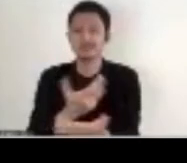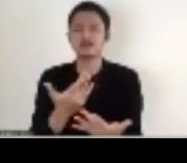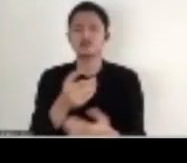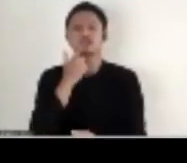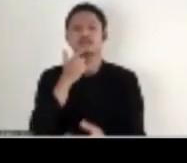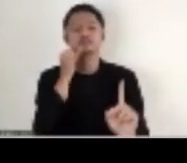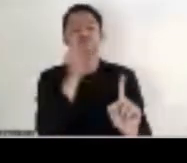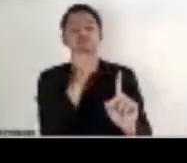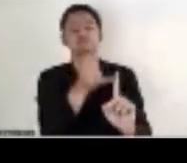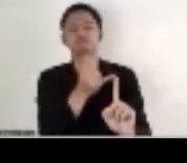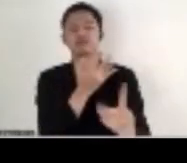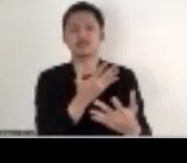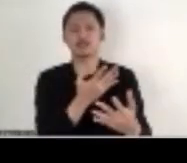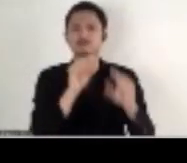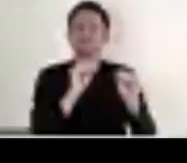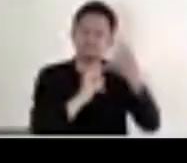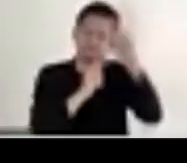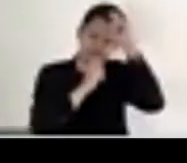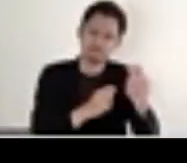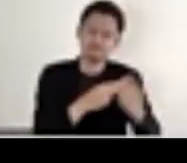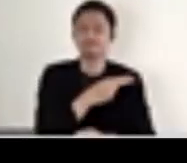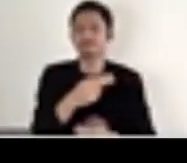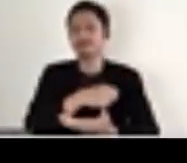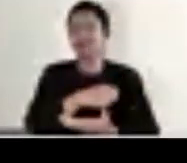Om CV Indonesia